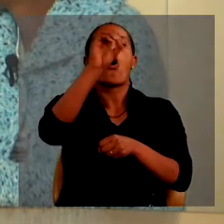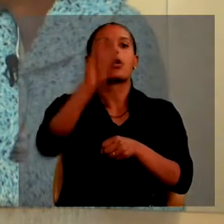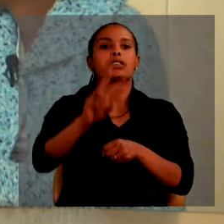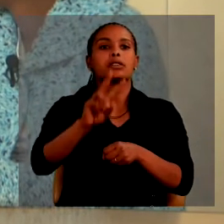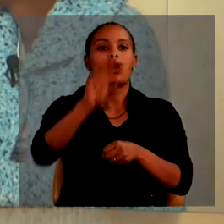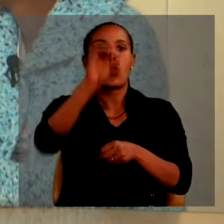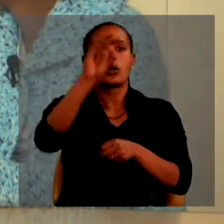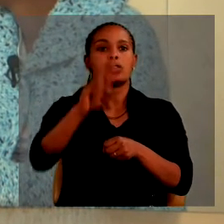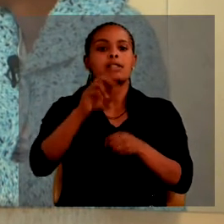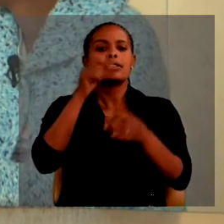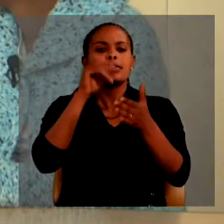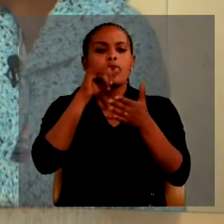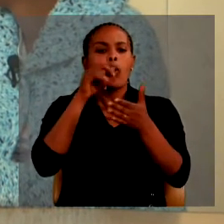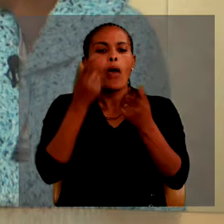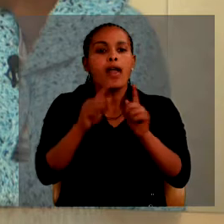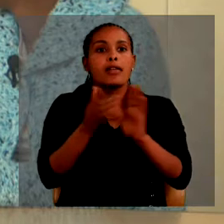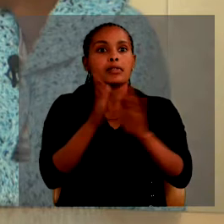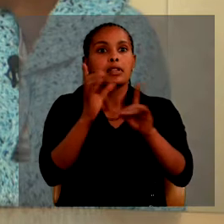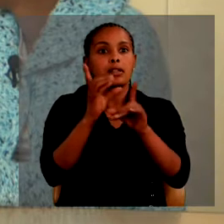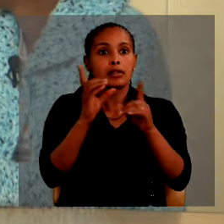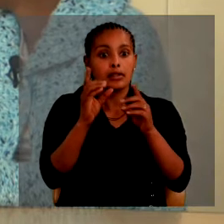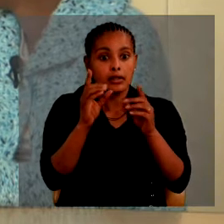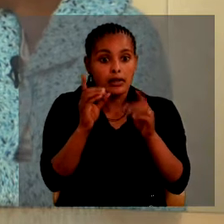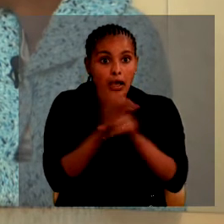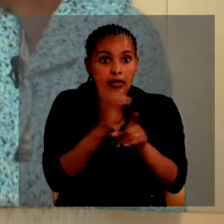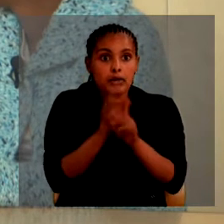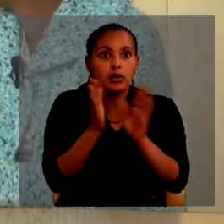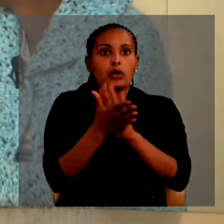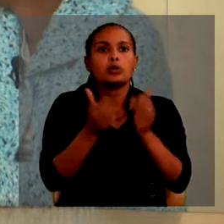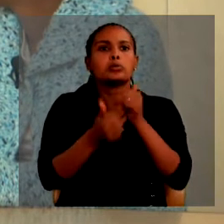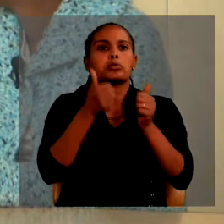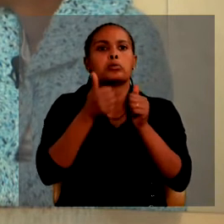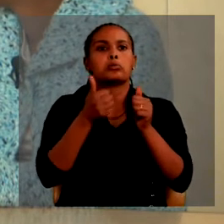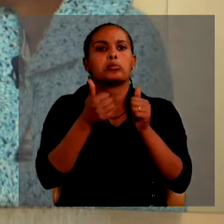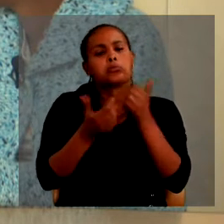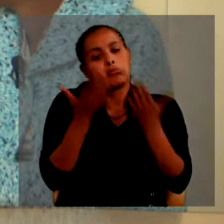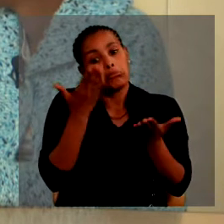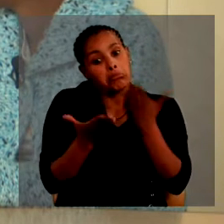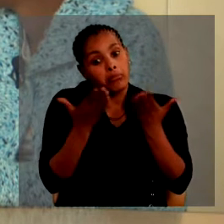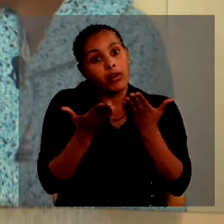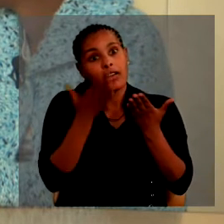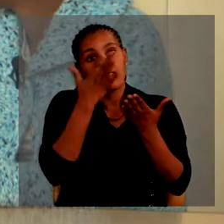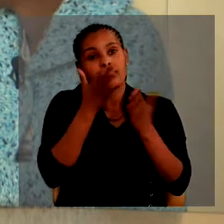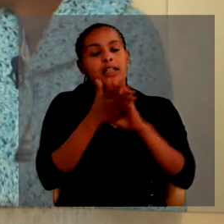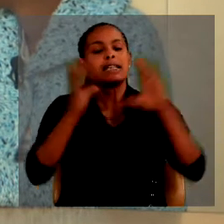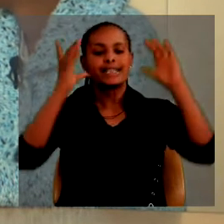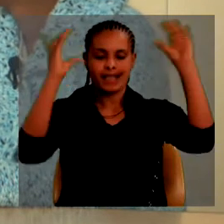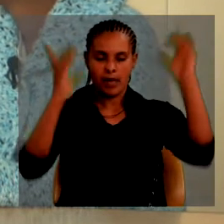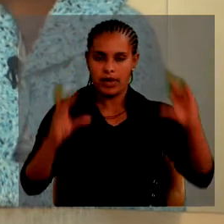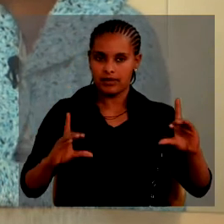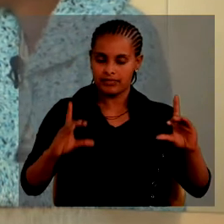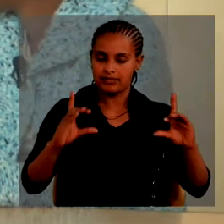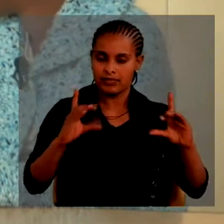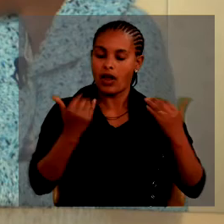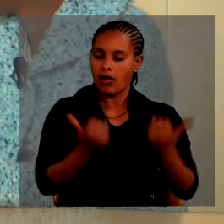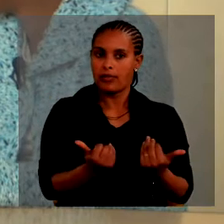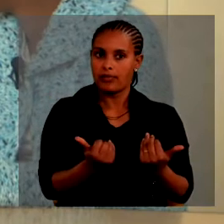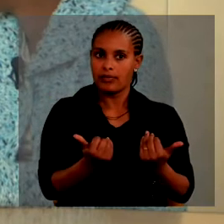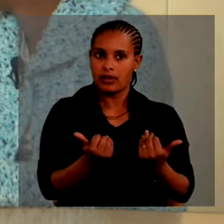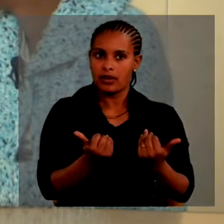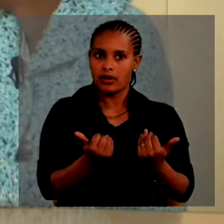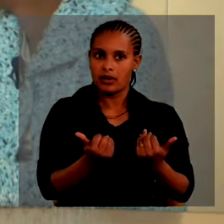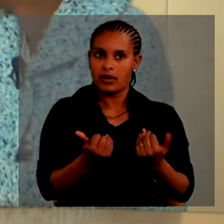And when does that take place? Usually in the it's summer now,